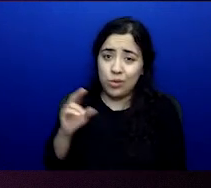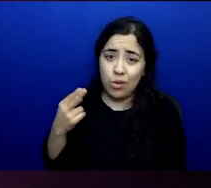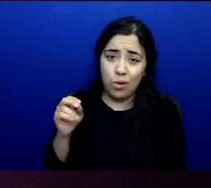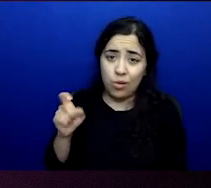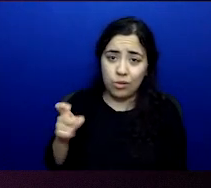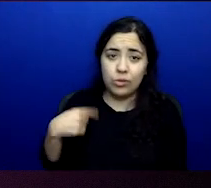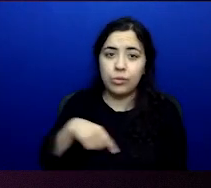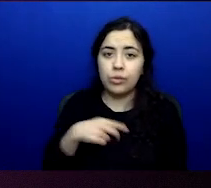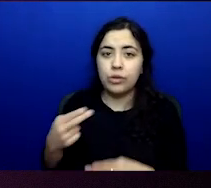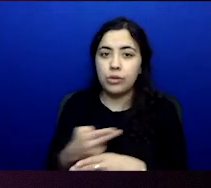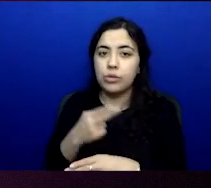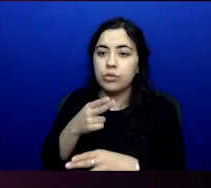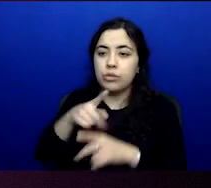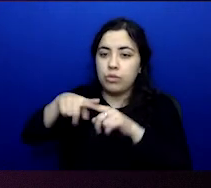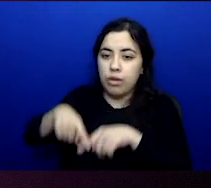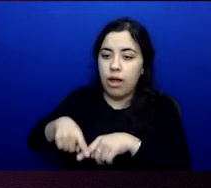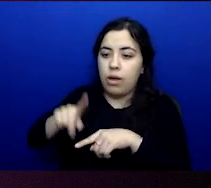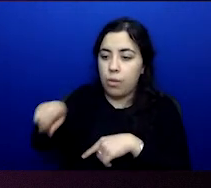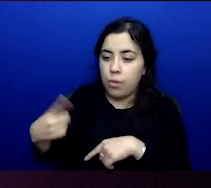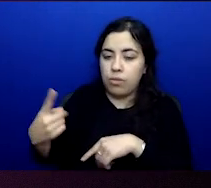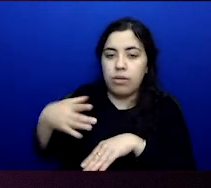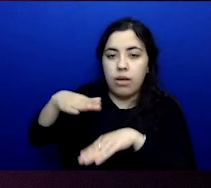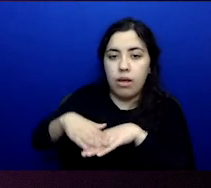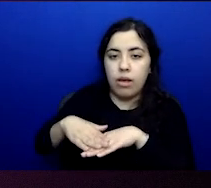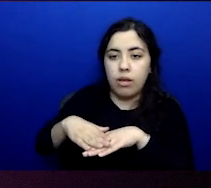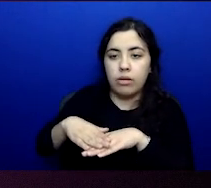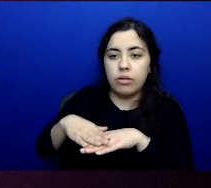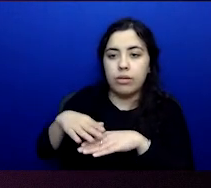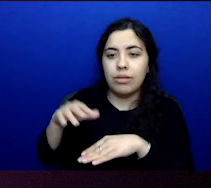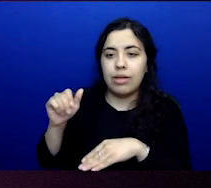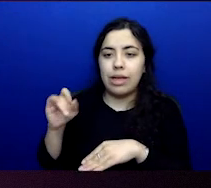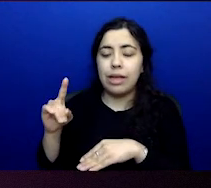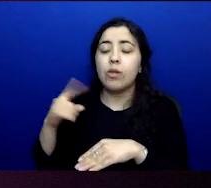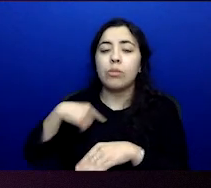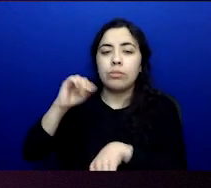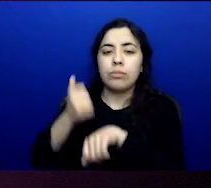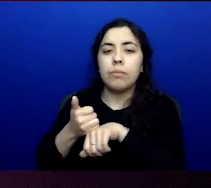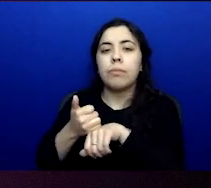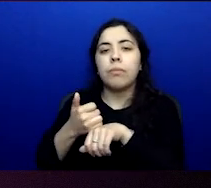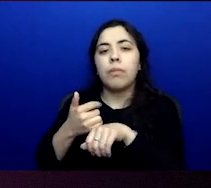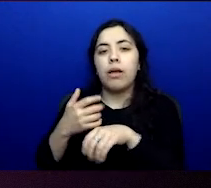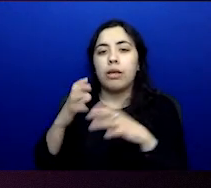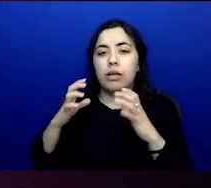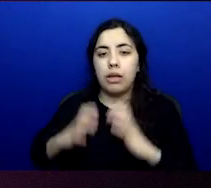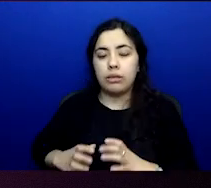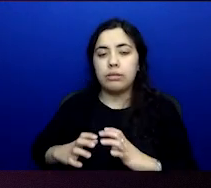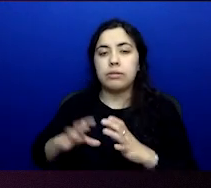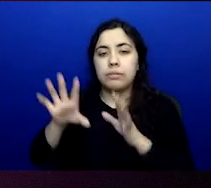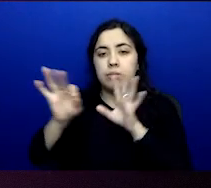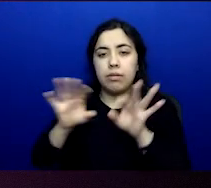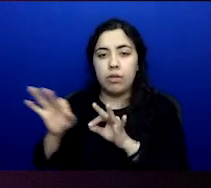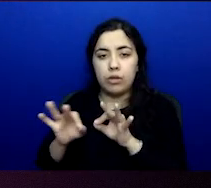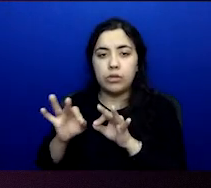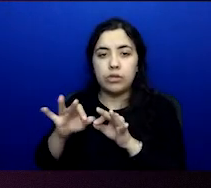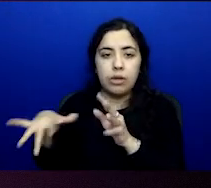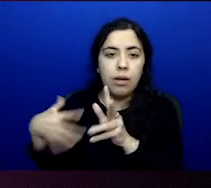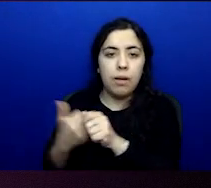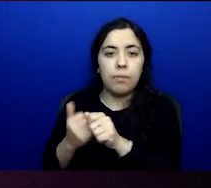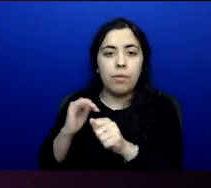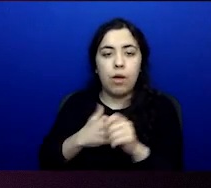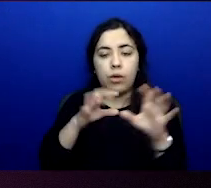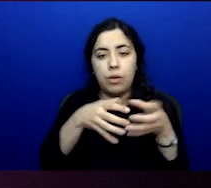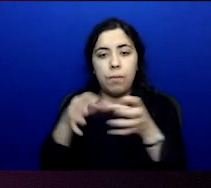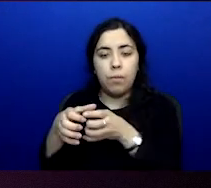but we rely solely on so we had set up a custom selector to update the component state and conduct the